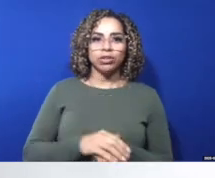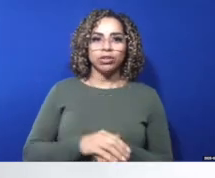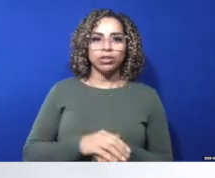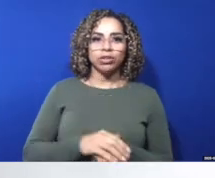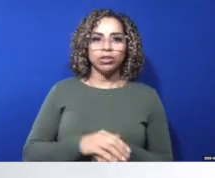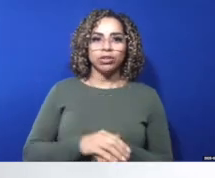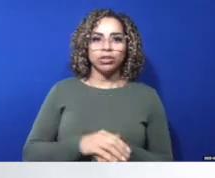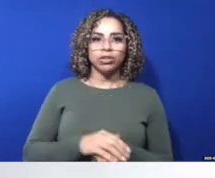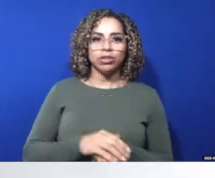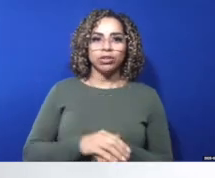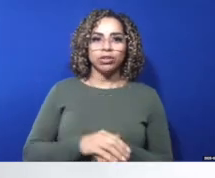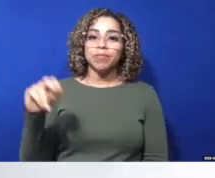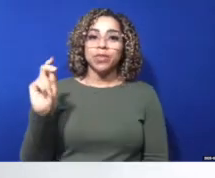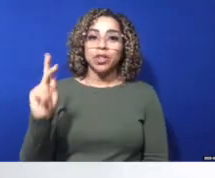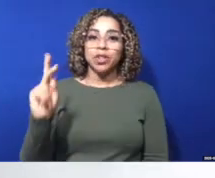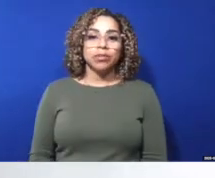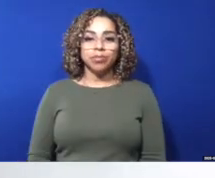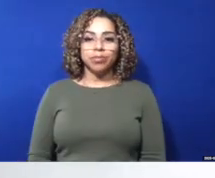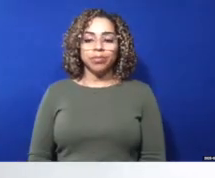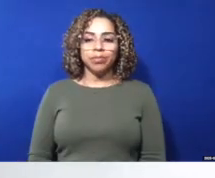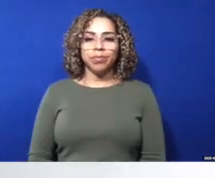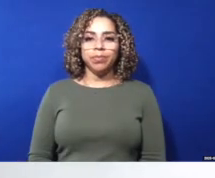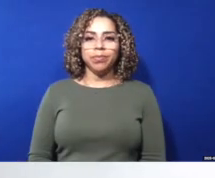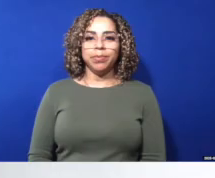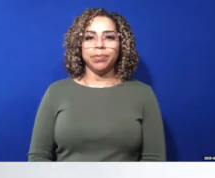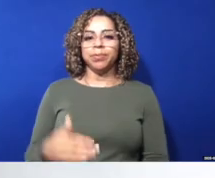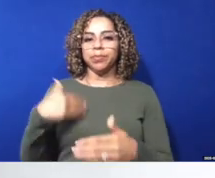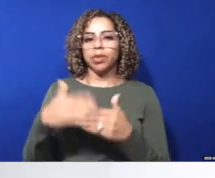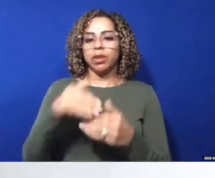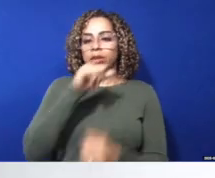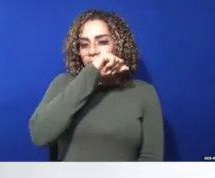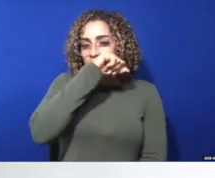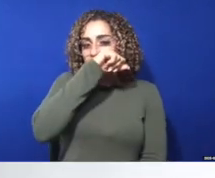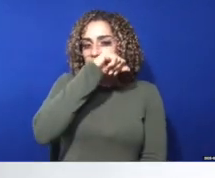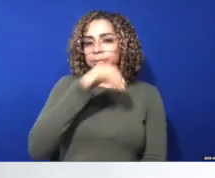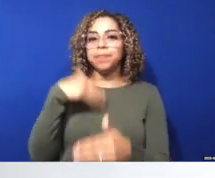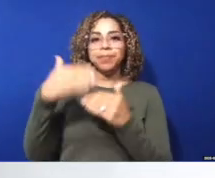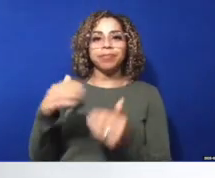All right, and next we have Rich Blaustein.